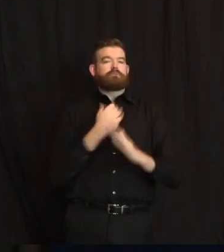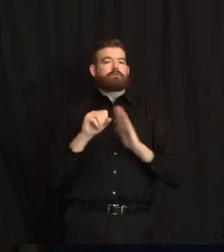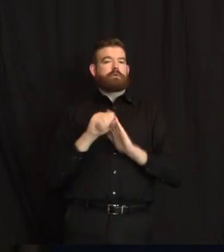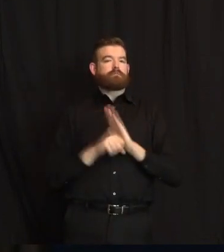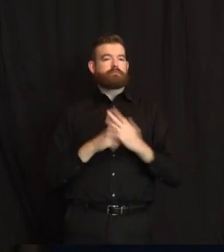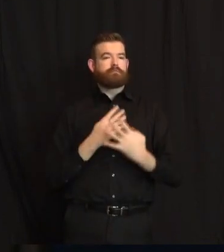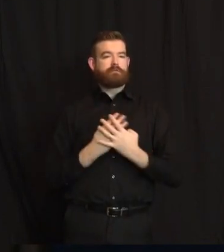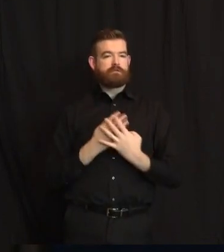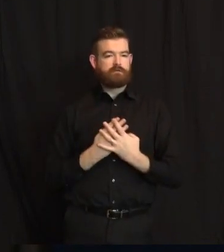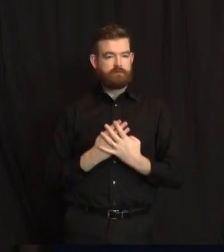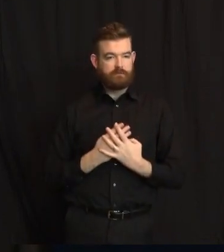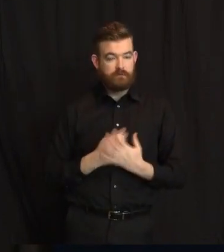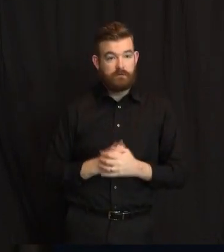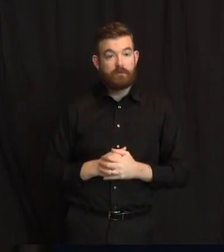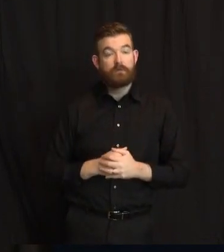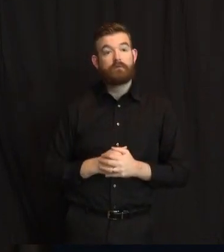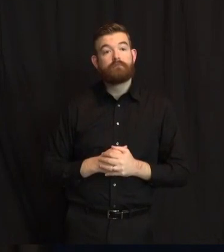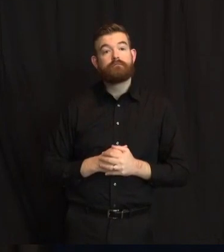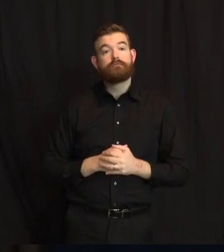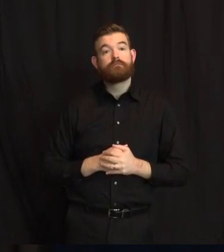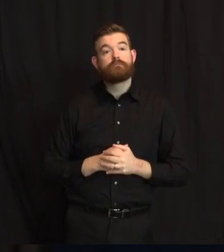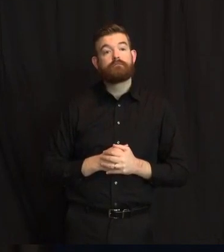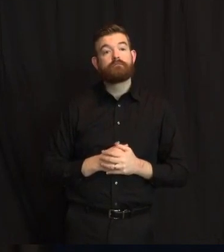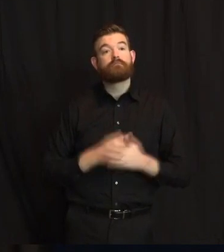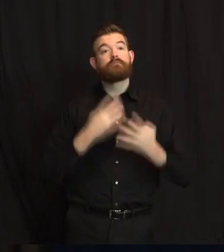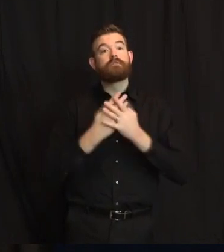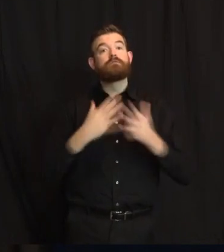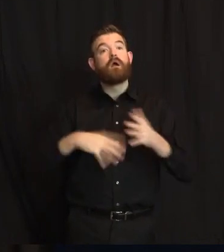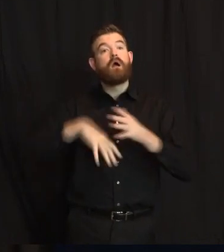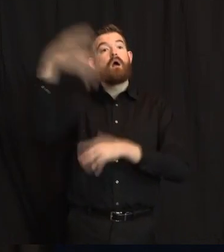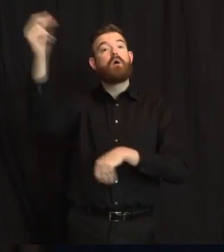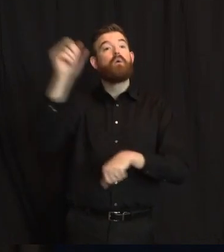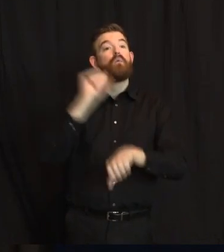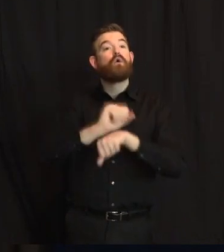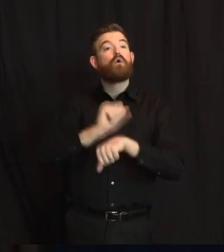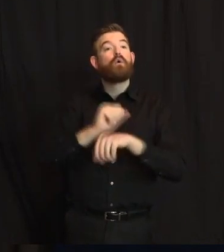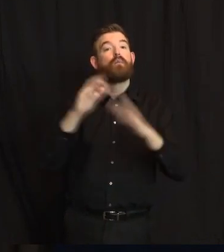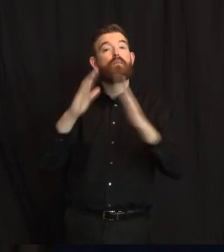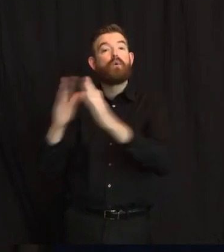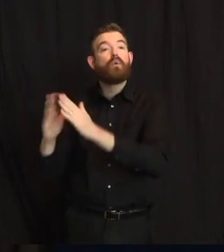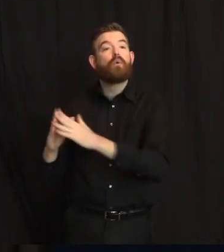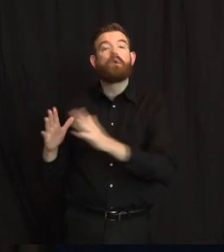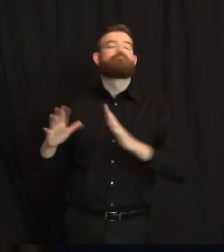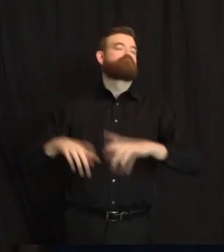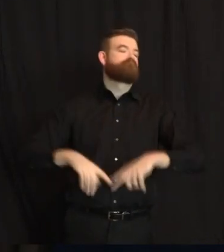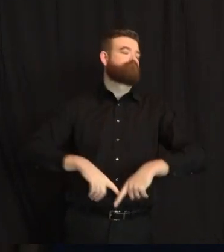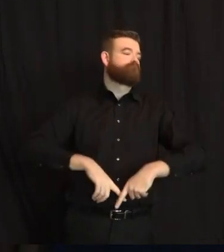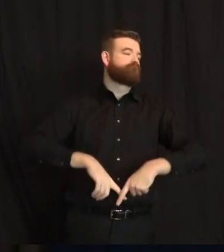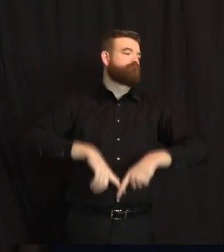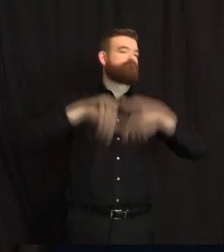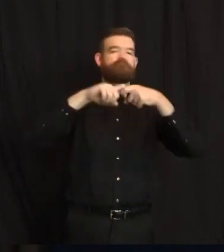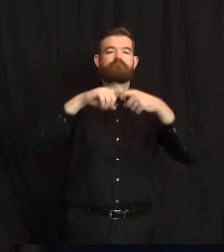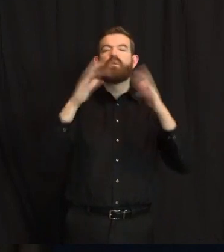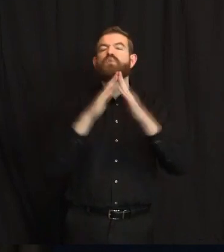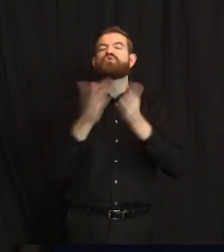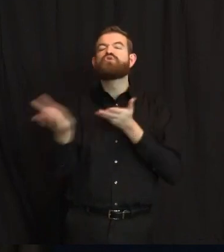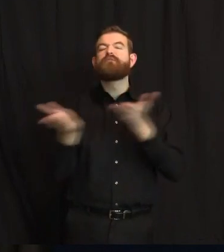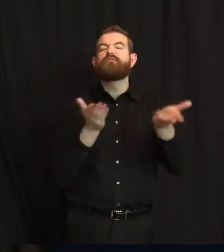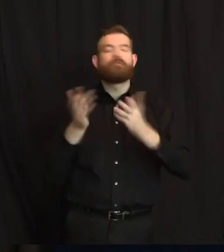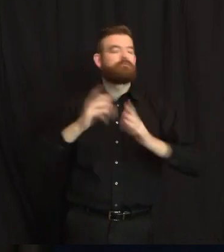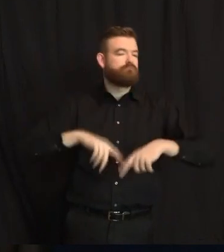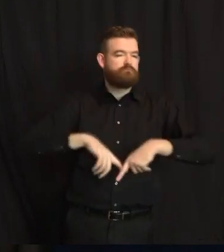details, and we've placed a 15-day hold on inmates that enter into our assignment facility to ensure that they are free of